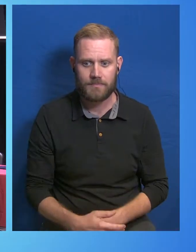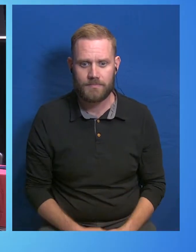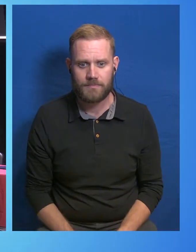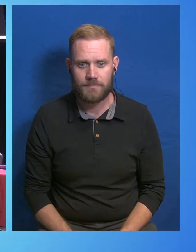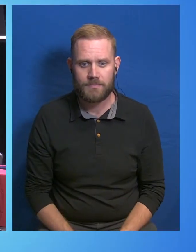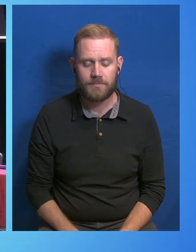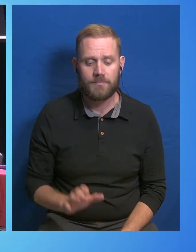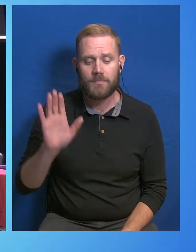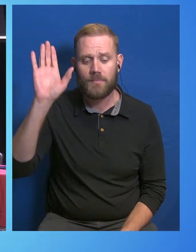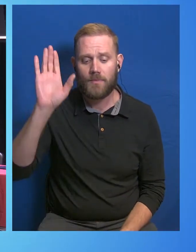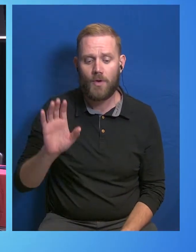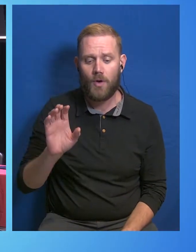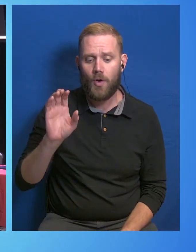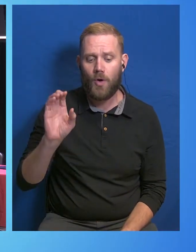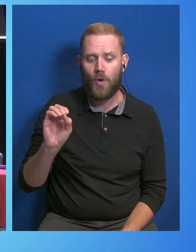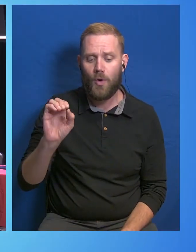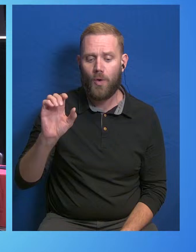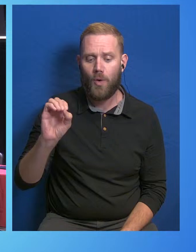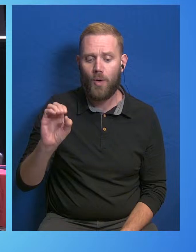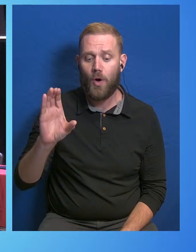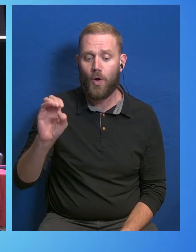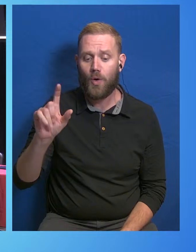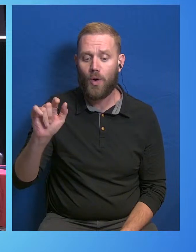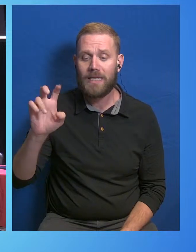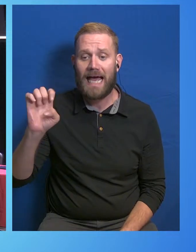This is Colette. So moved.